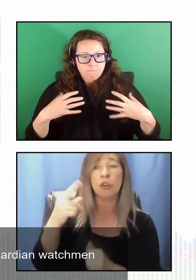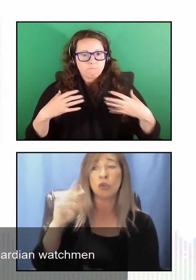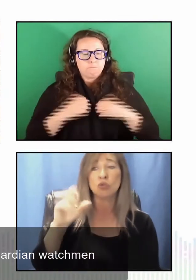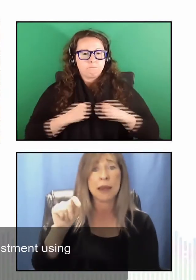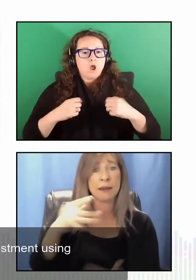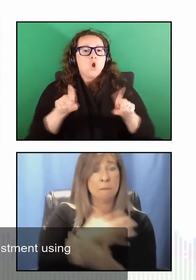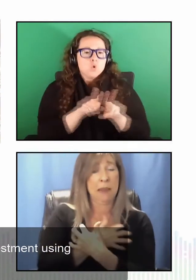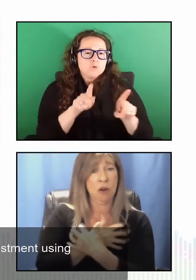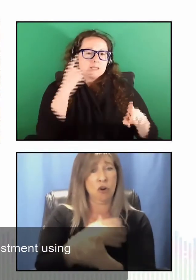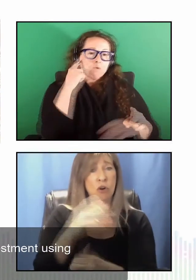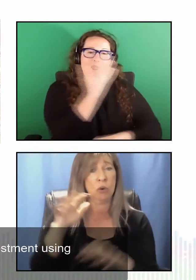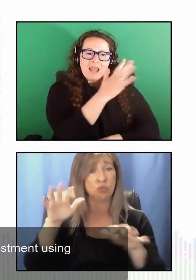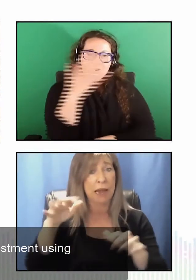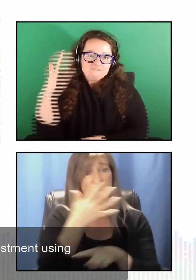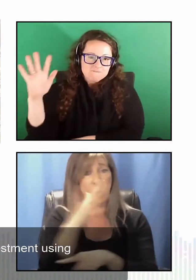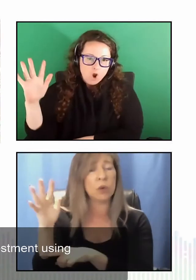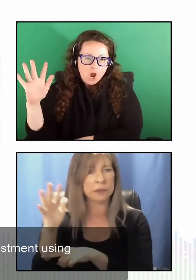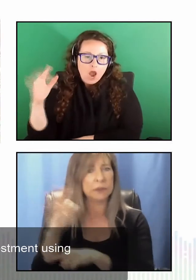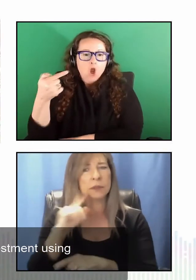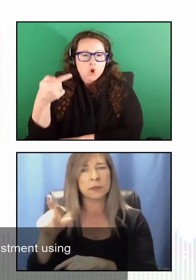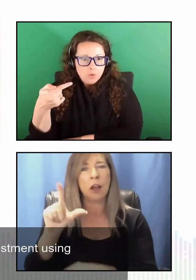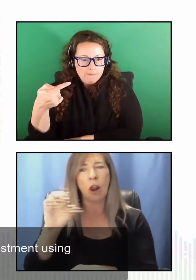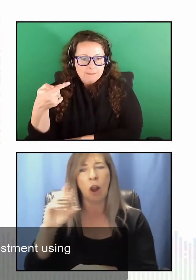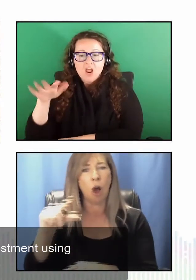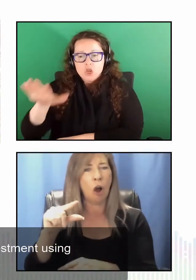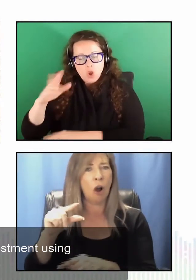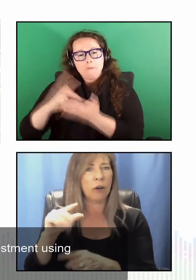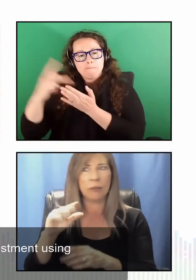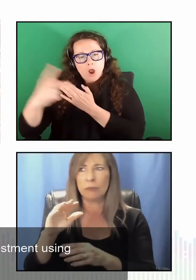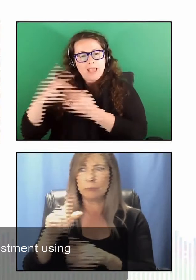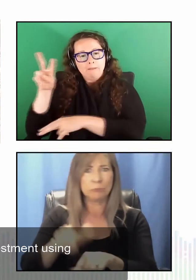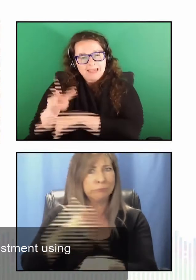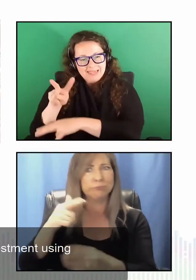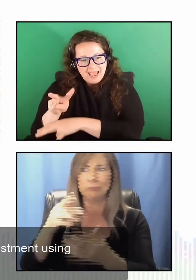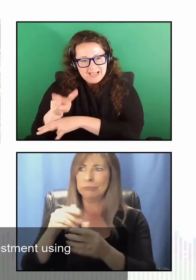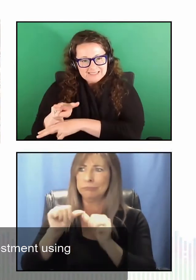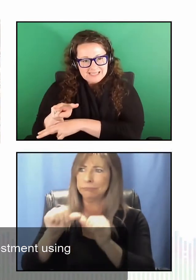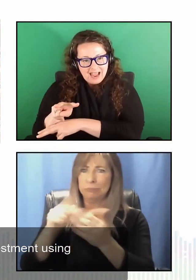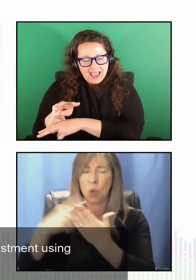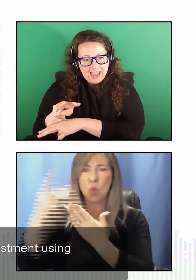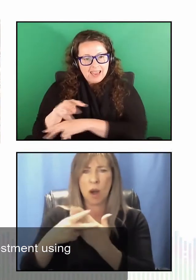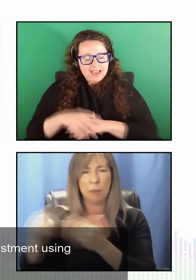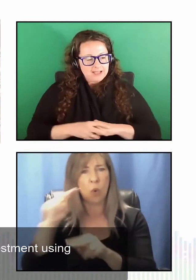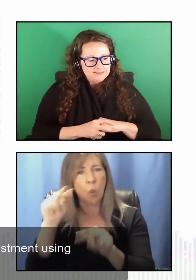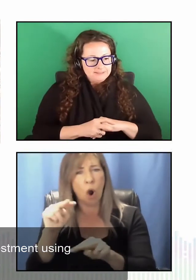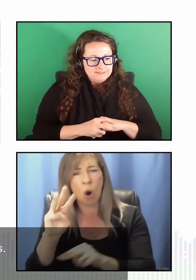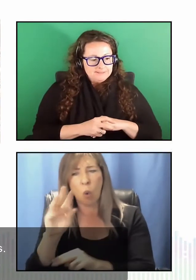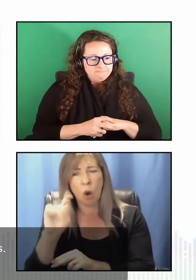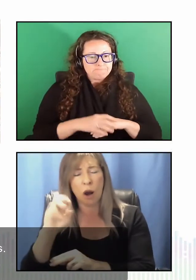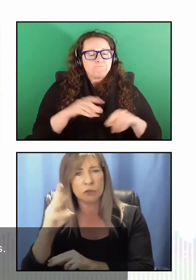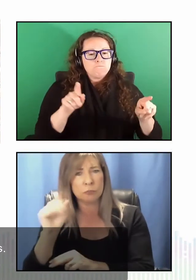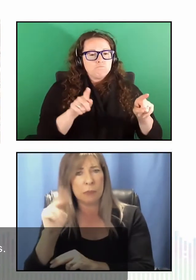Guardian Watchman program boasts a 10-to-1 return on investment using